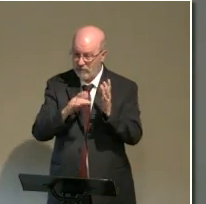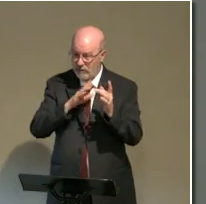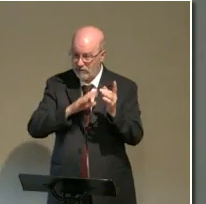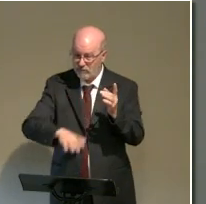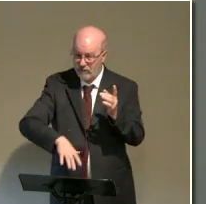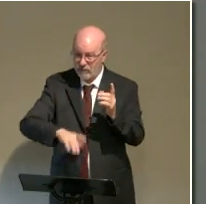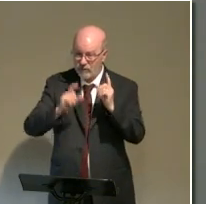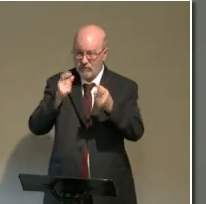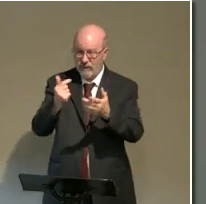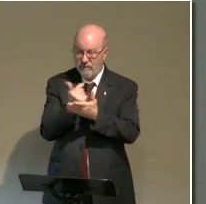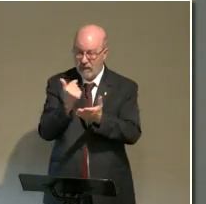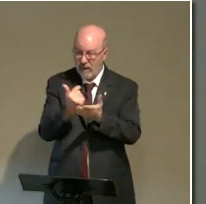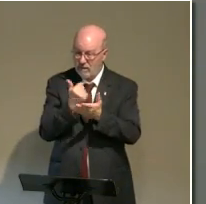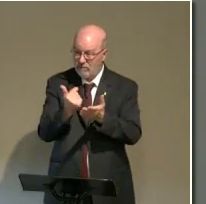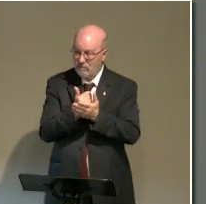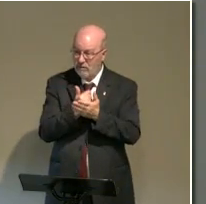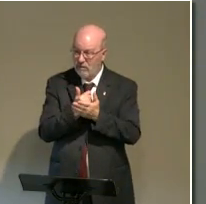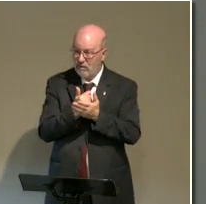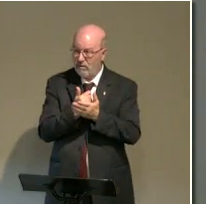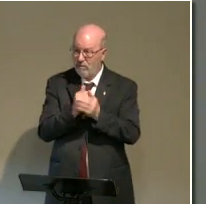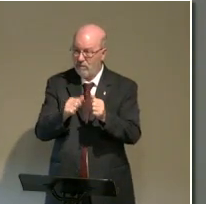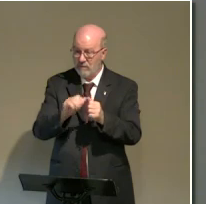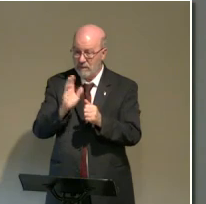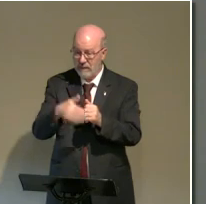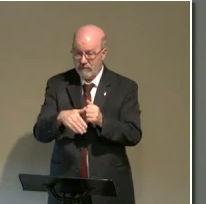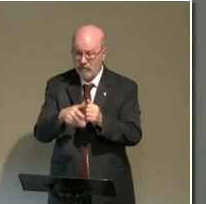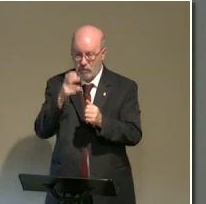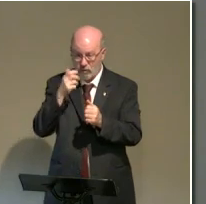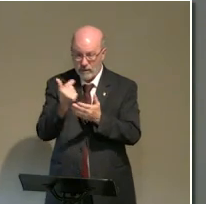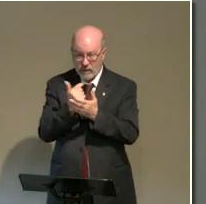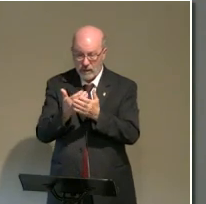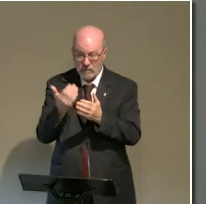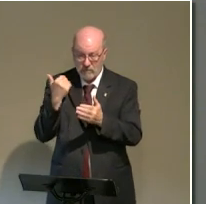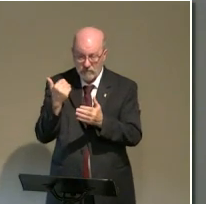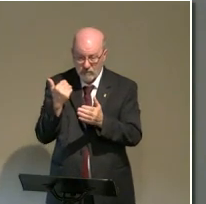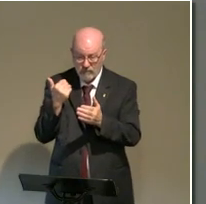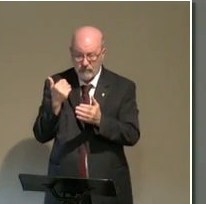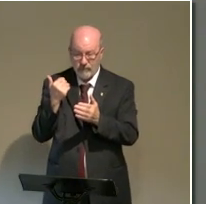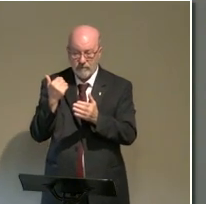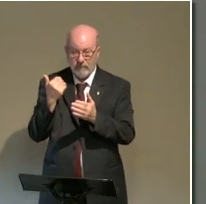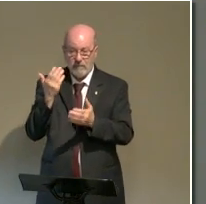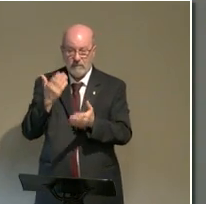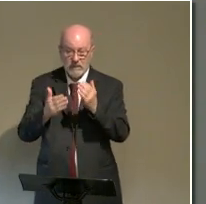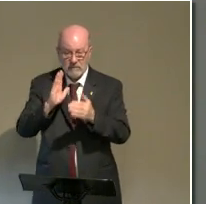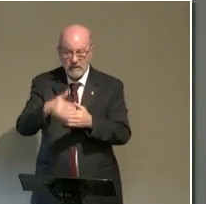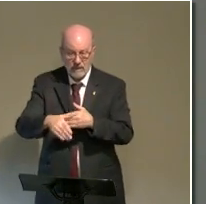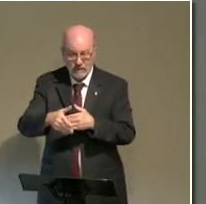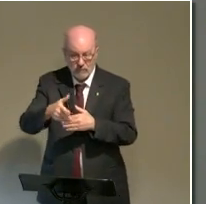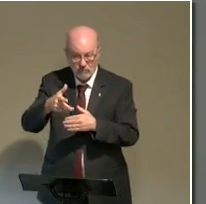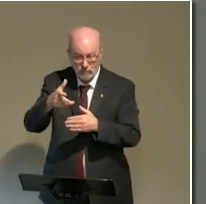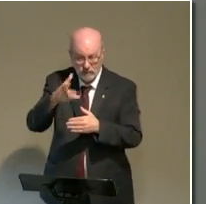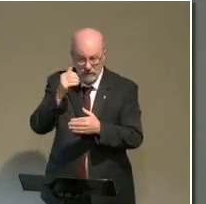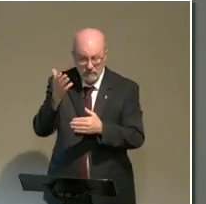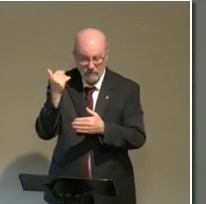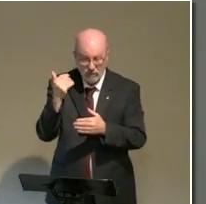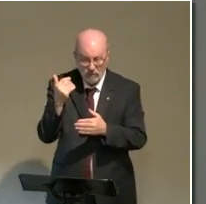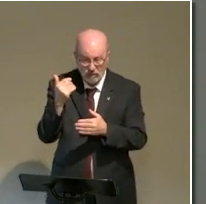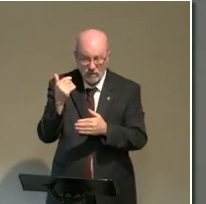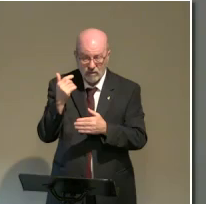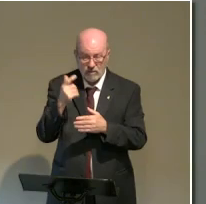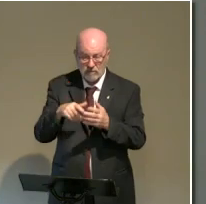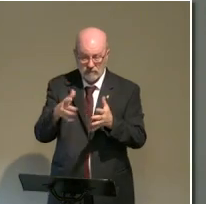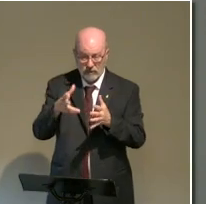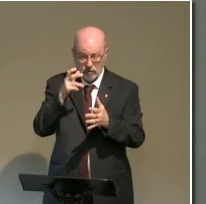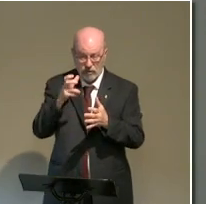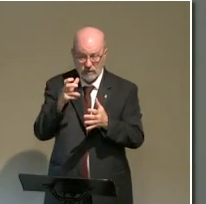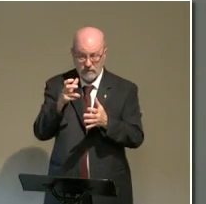Christ. You just gave him the gospel, probably never heard it before, maybe never would have heard it, but he just heard it,